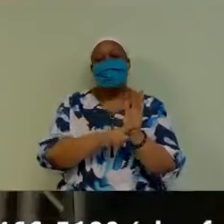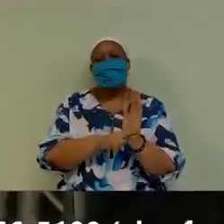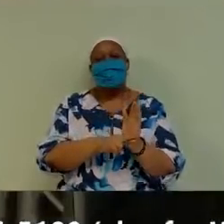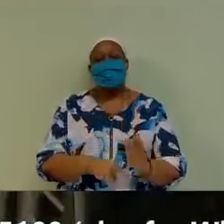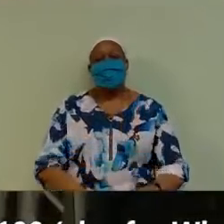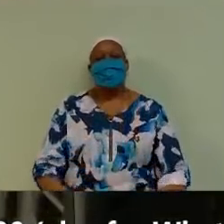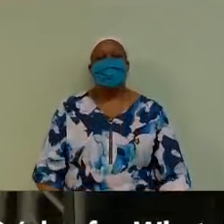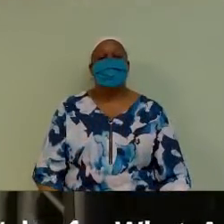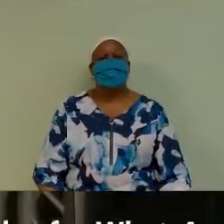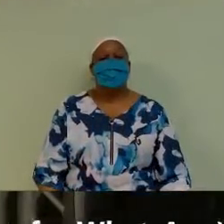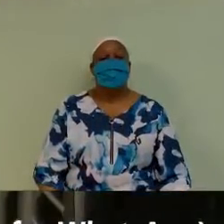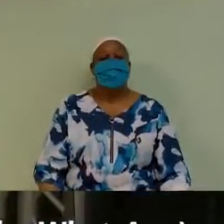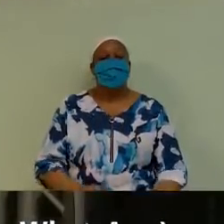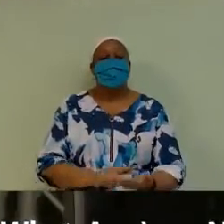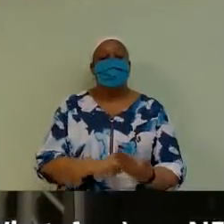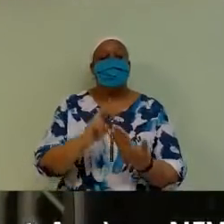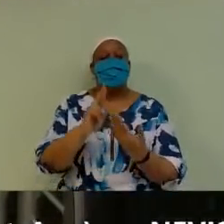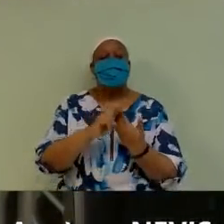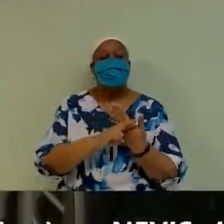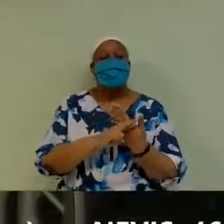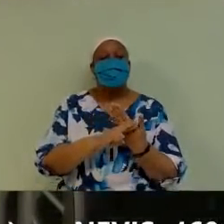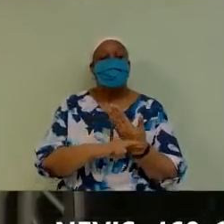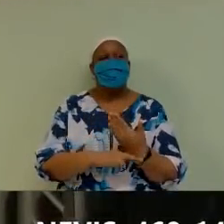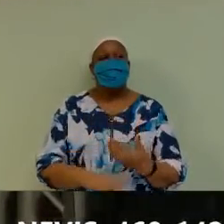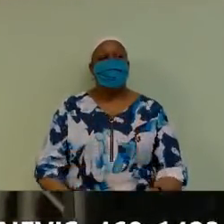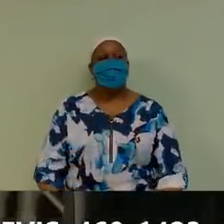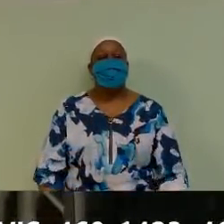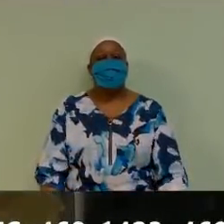Situation Report. Dr. Laws.